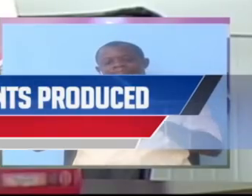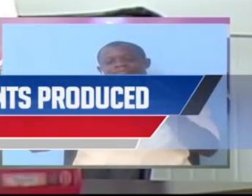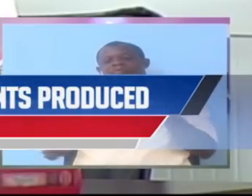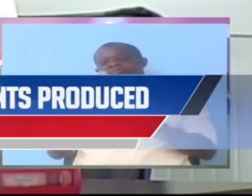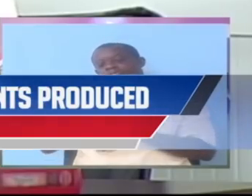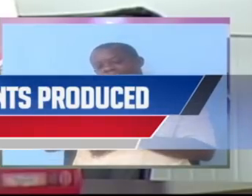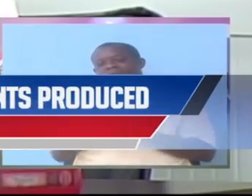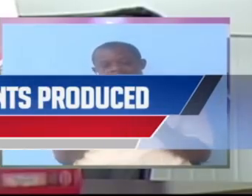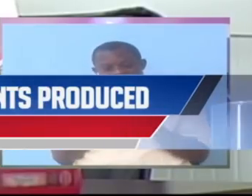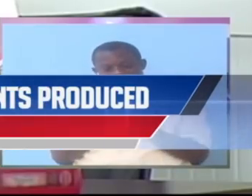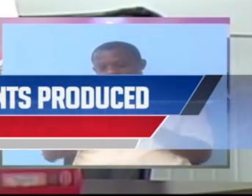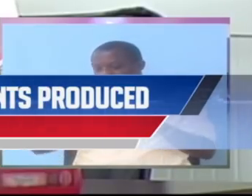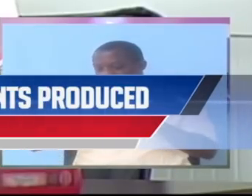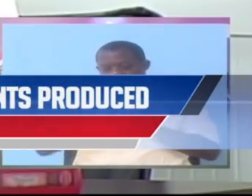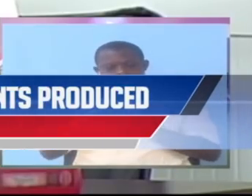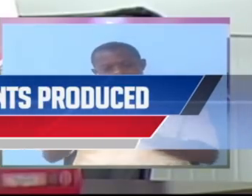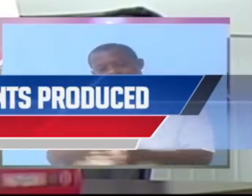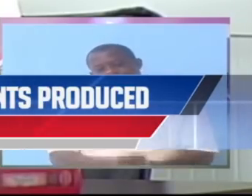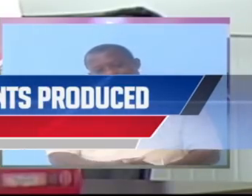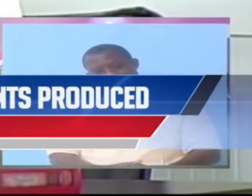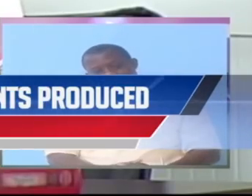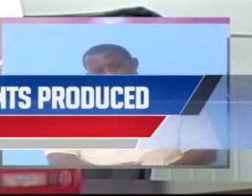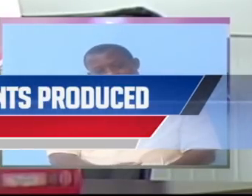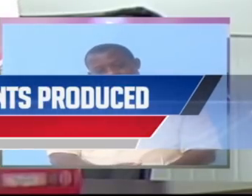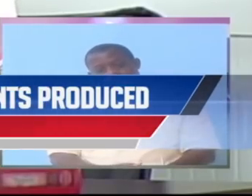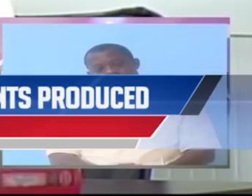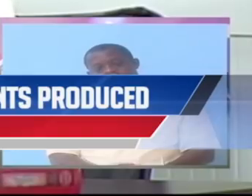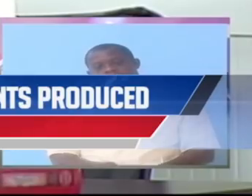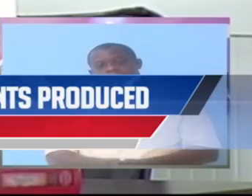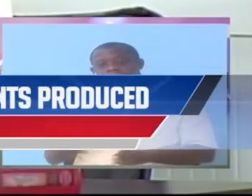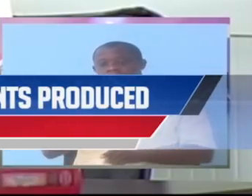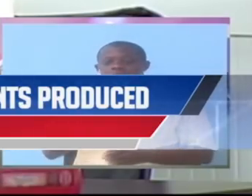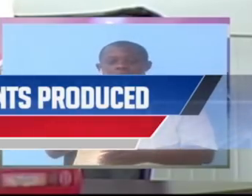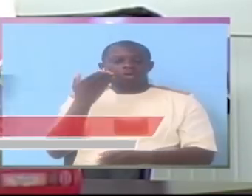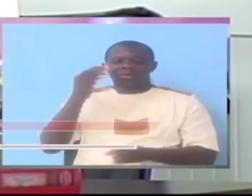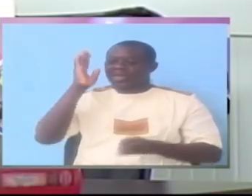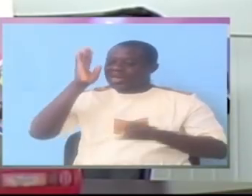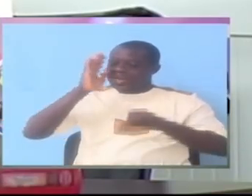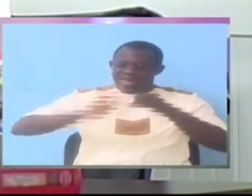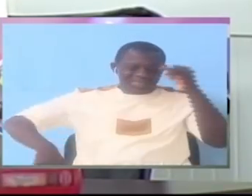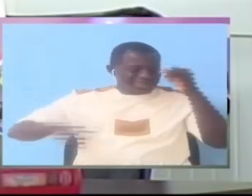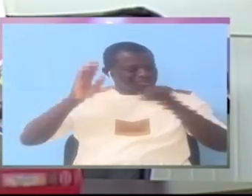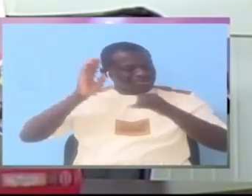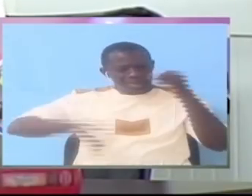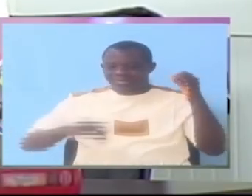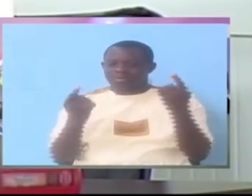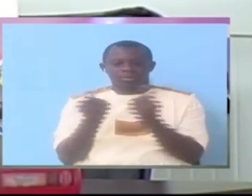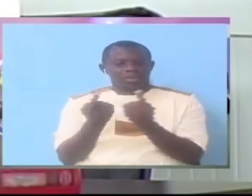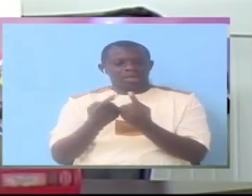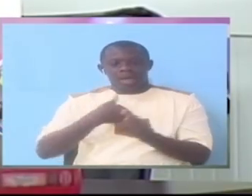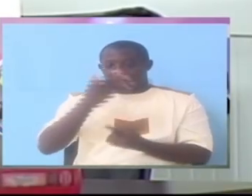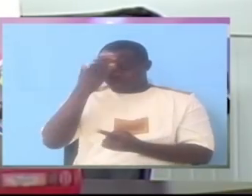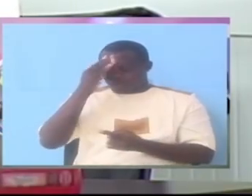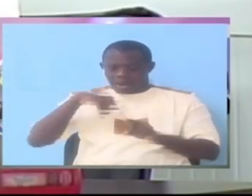his own ordeal when the former government accused him of having knowledge of the alleged Nur Cham coup in 2006 and was incarcerated for